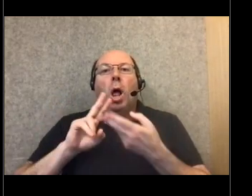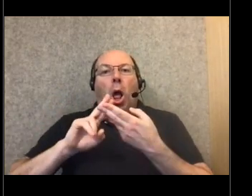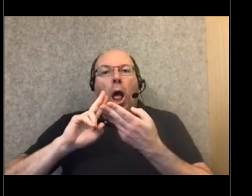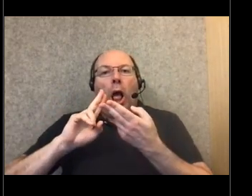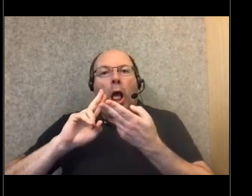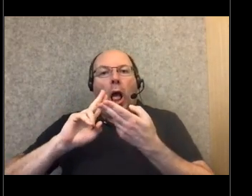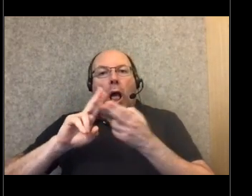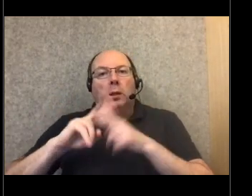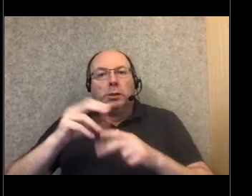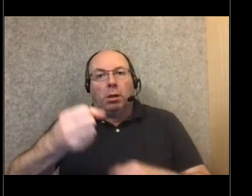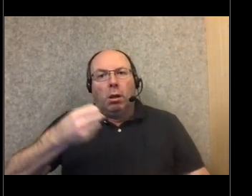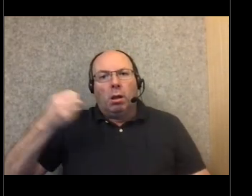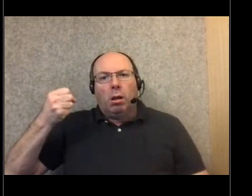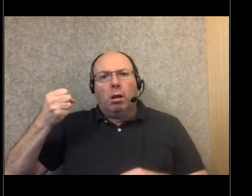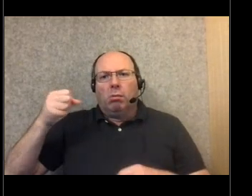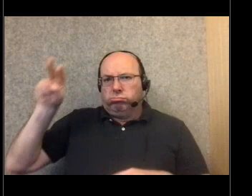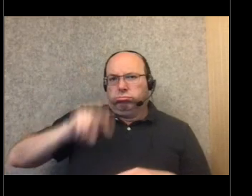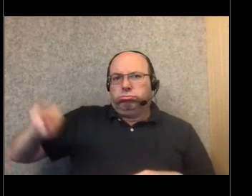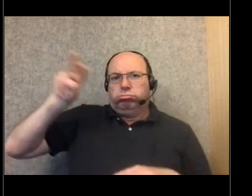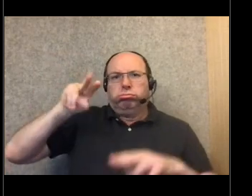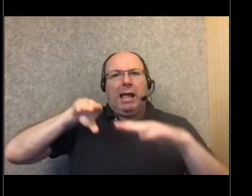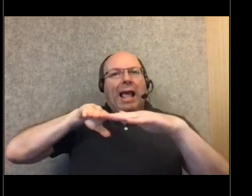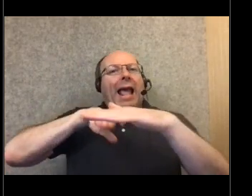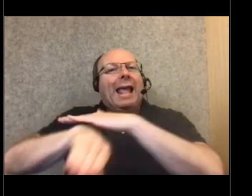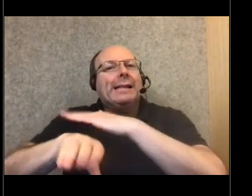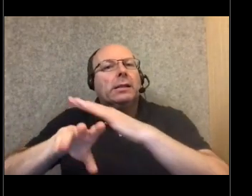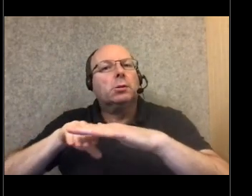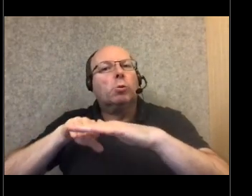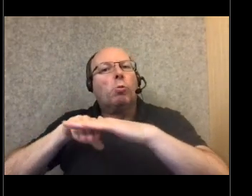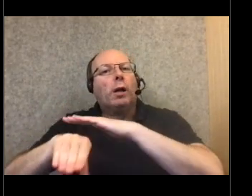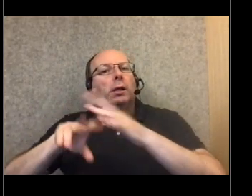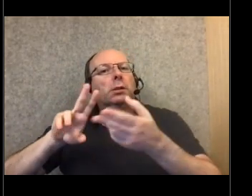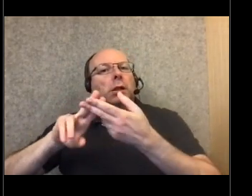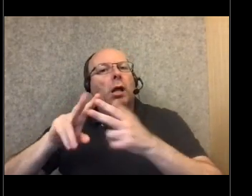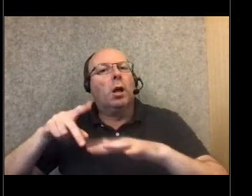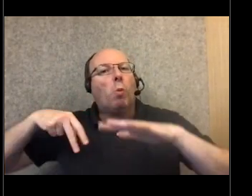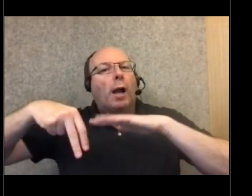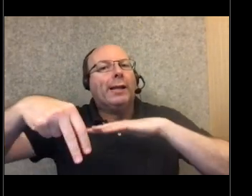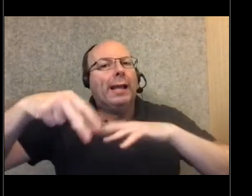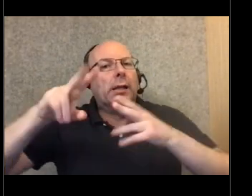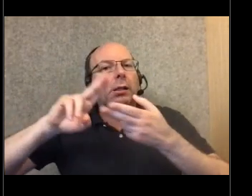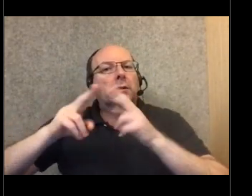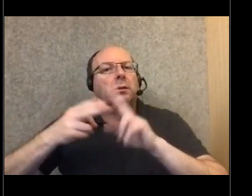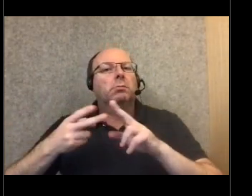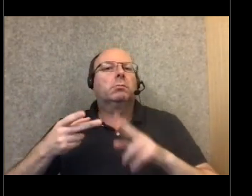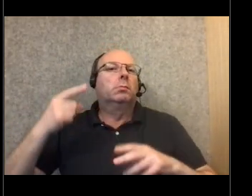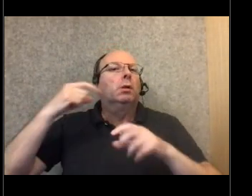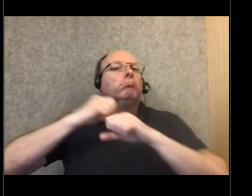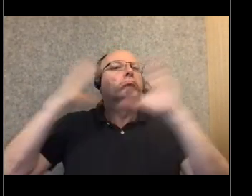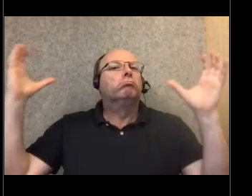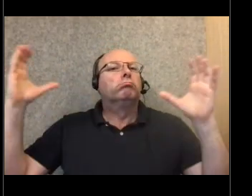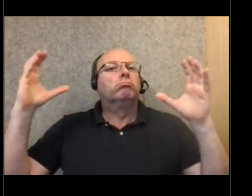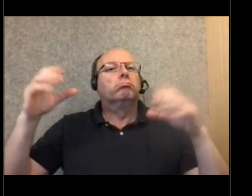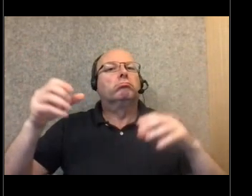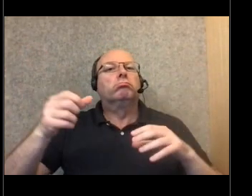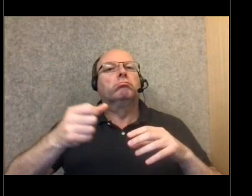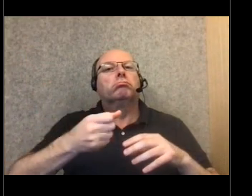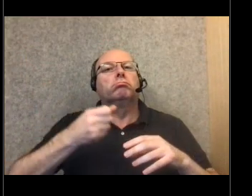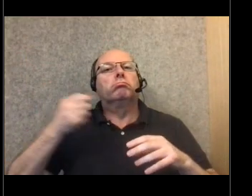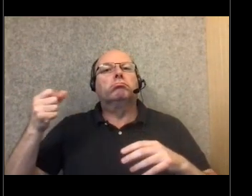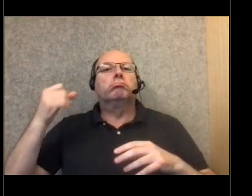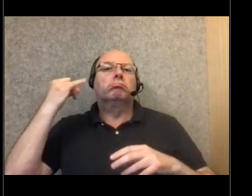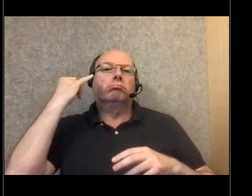walk-in closet. When designing a closet, consider that the maximum reach range for a